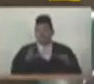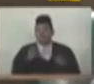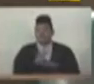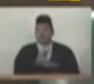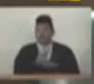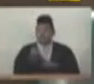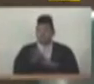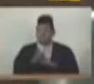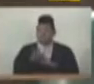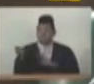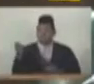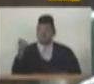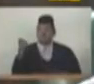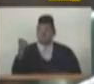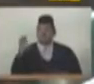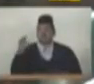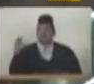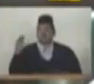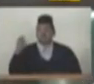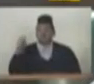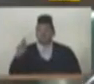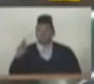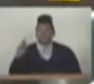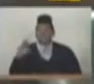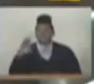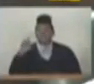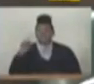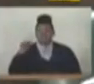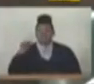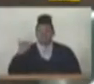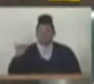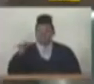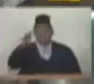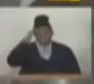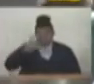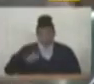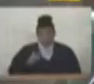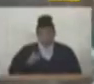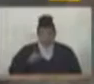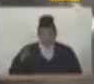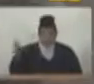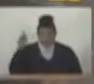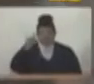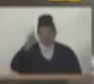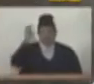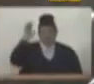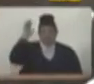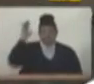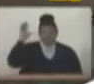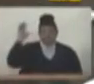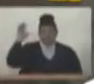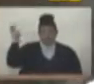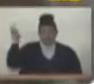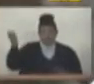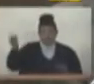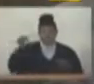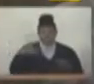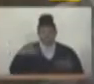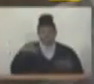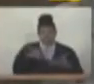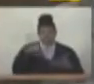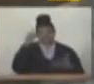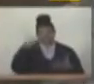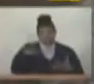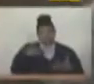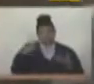minister was co-chair of TAPRI, he invited me to present a study to me on health financing. So there's a body